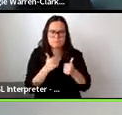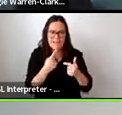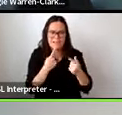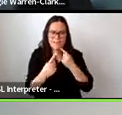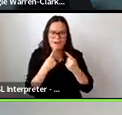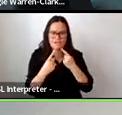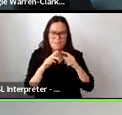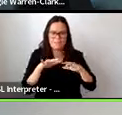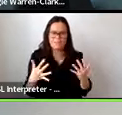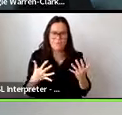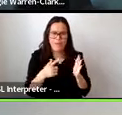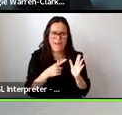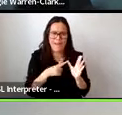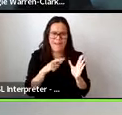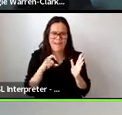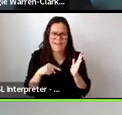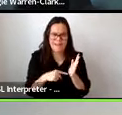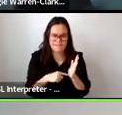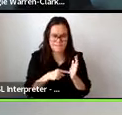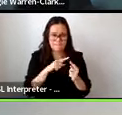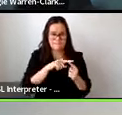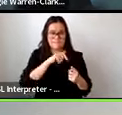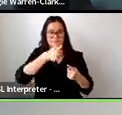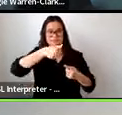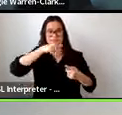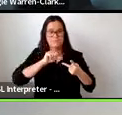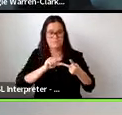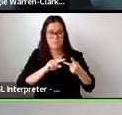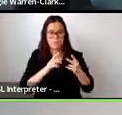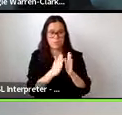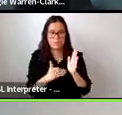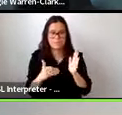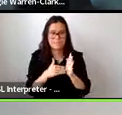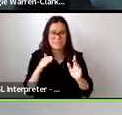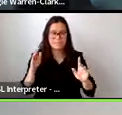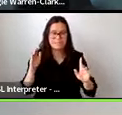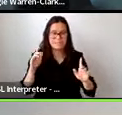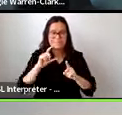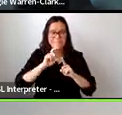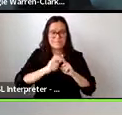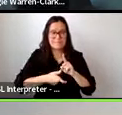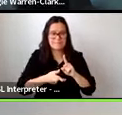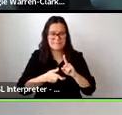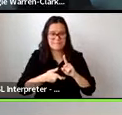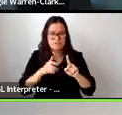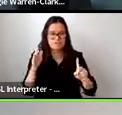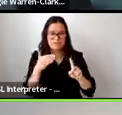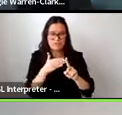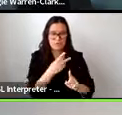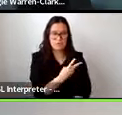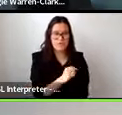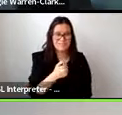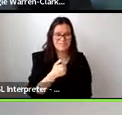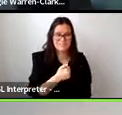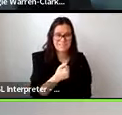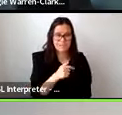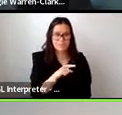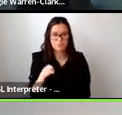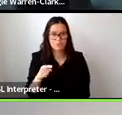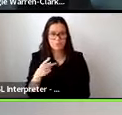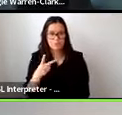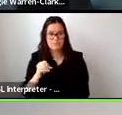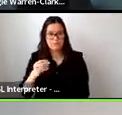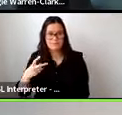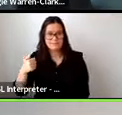The next came the New Zealand Disability Strategy, 2016 to 2026, also